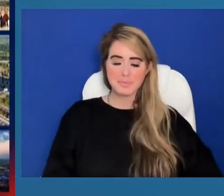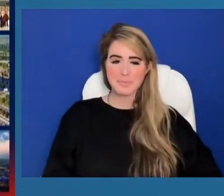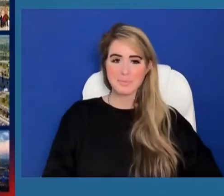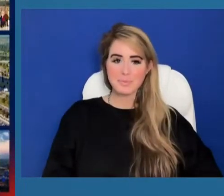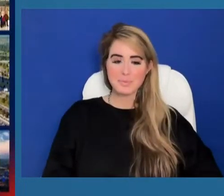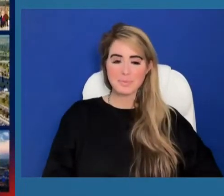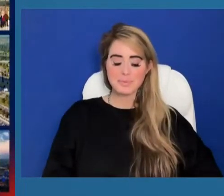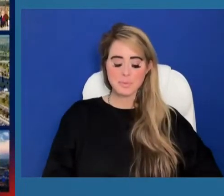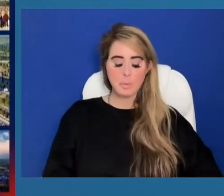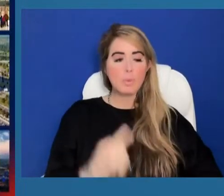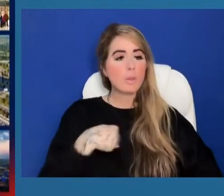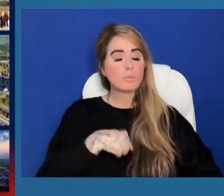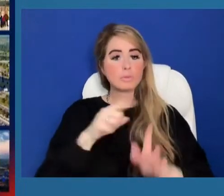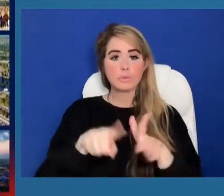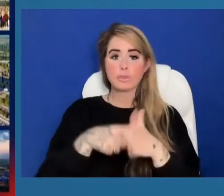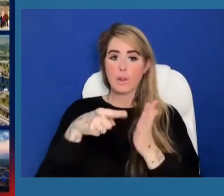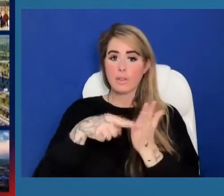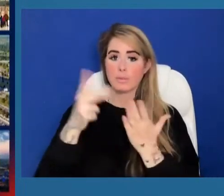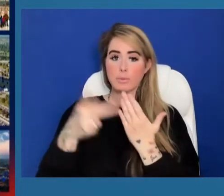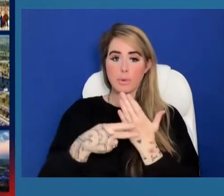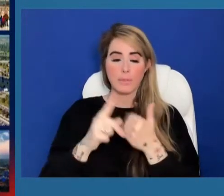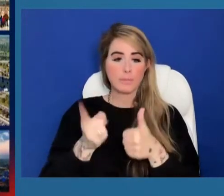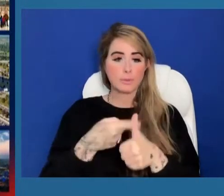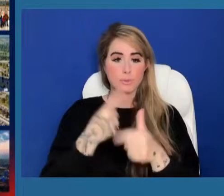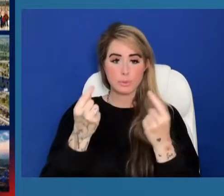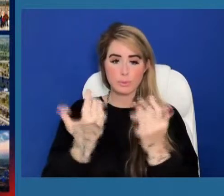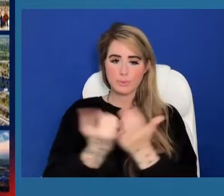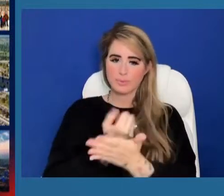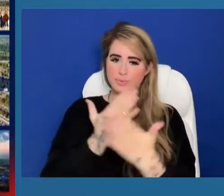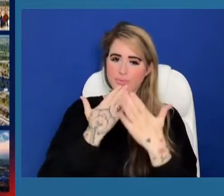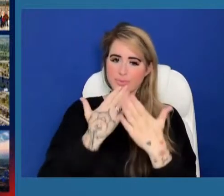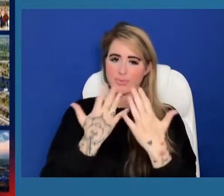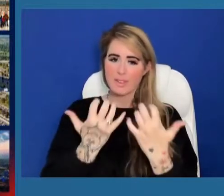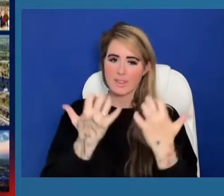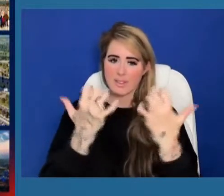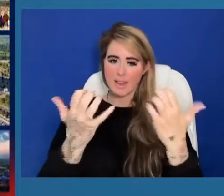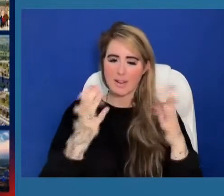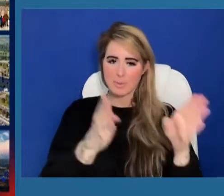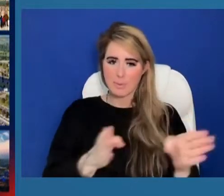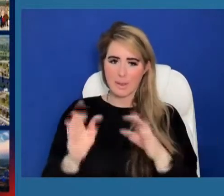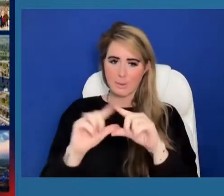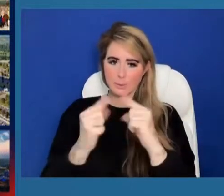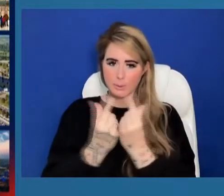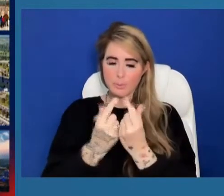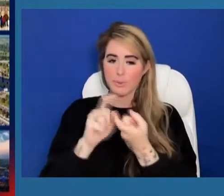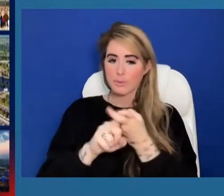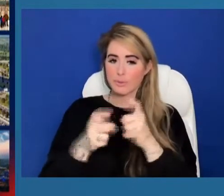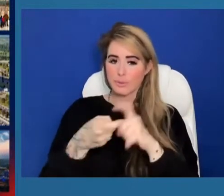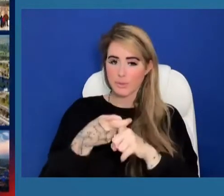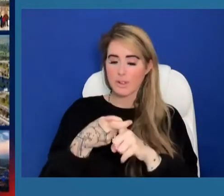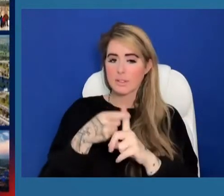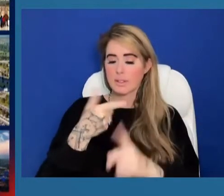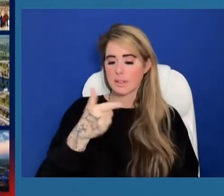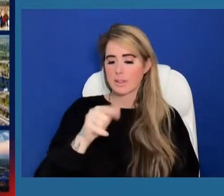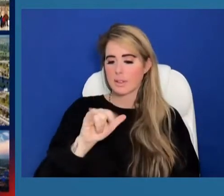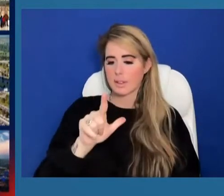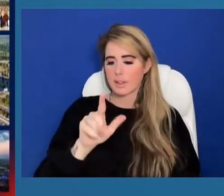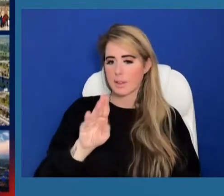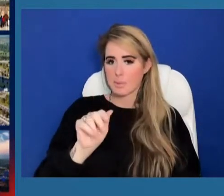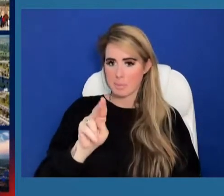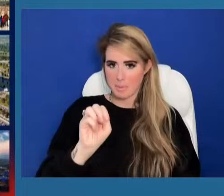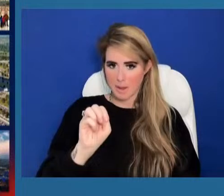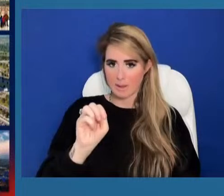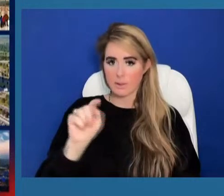We want to start off the program by thanking our stadium planning group, our friends at Gilbane Turner, Gilbane CEO